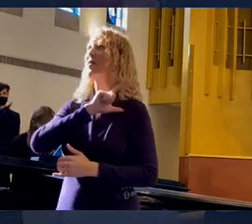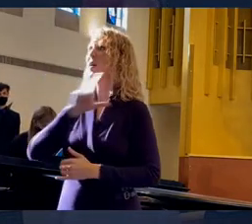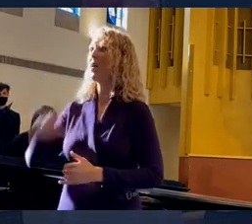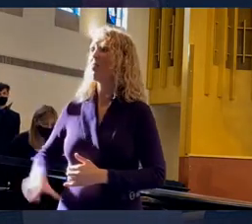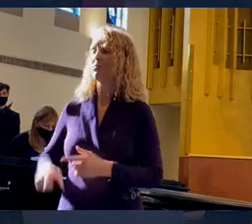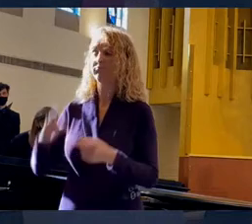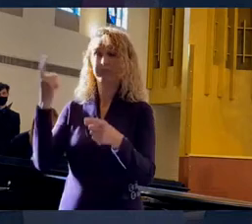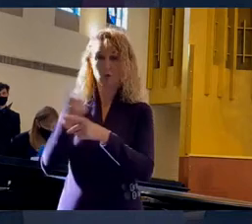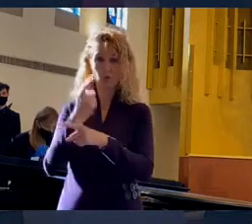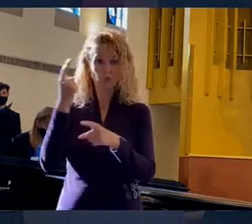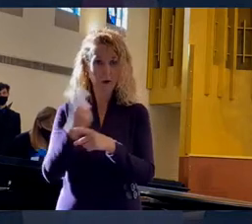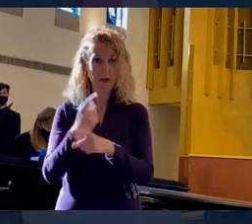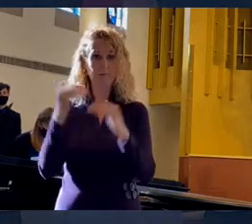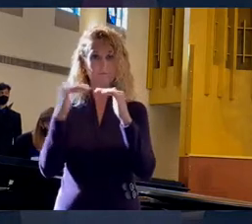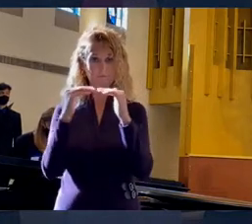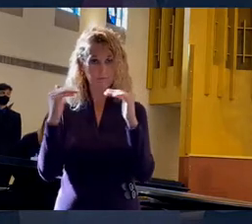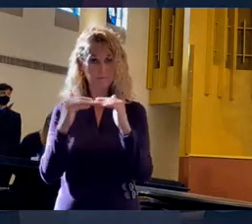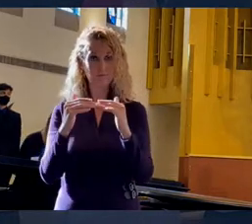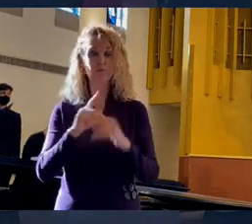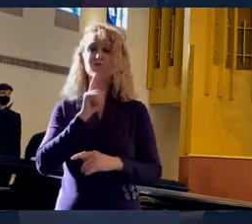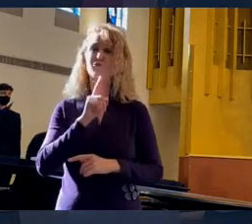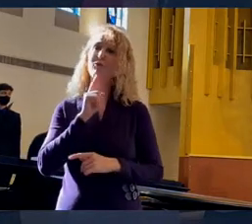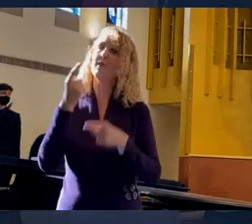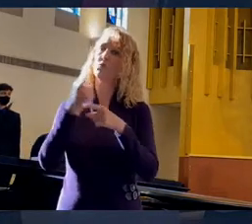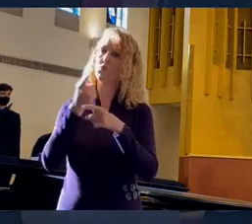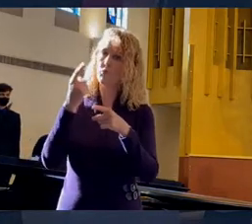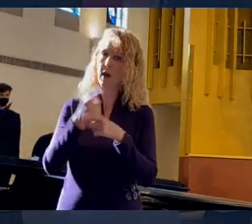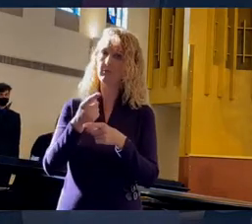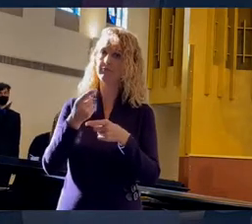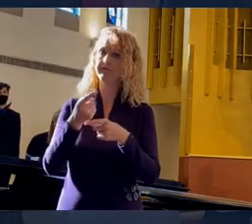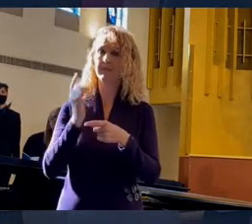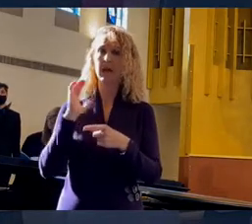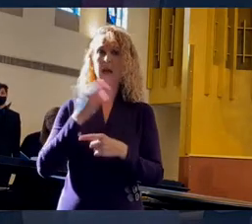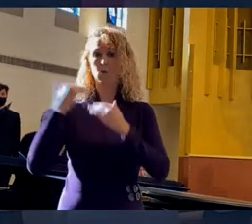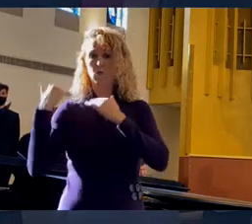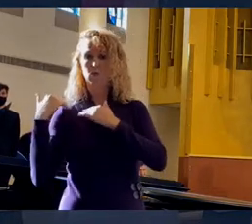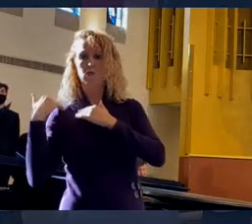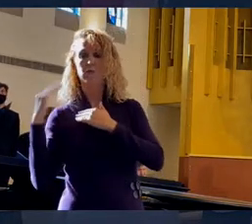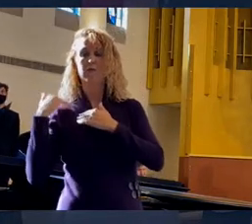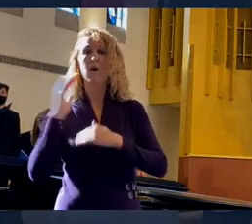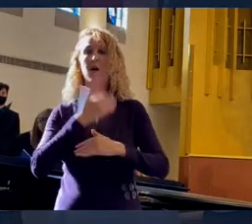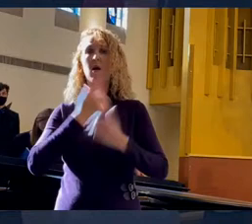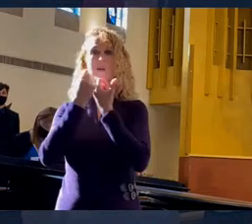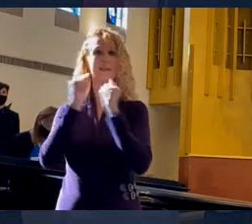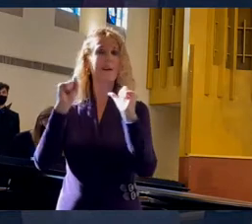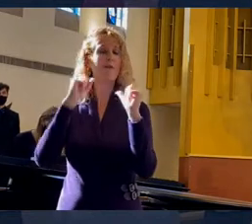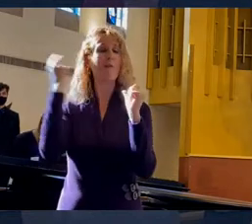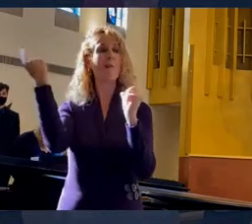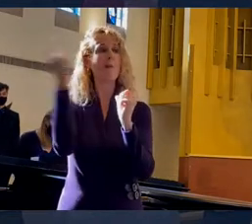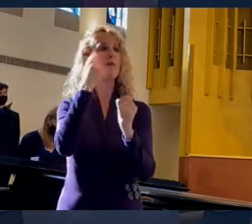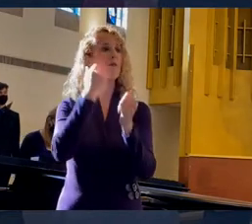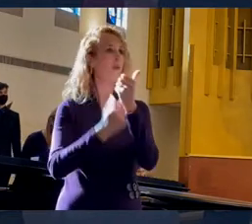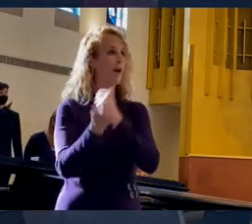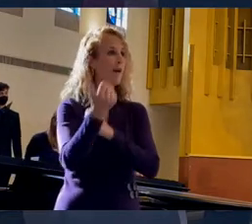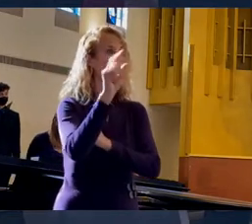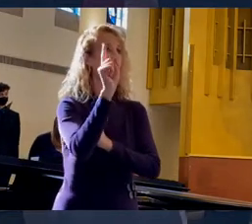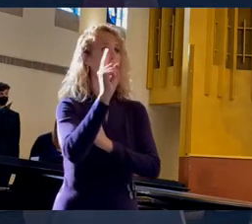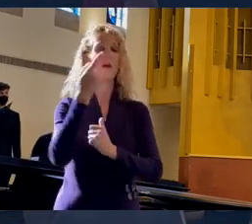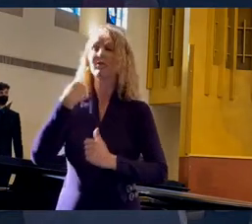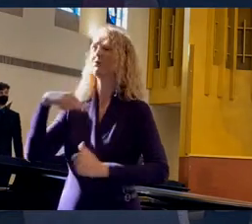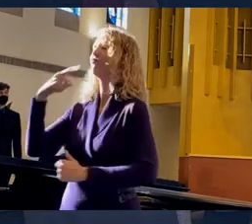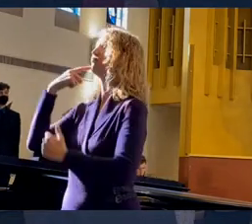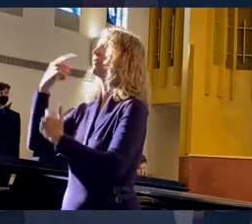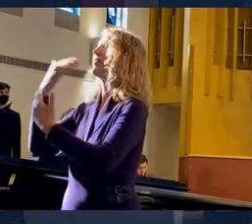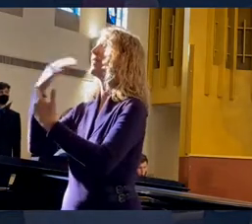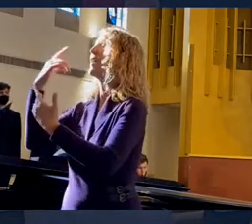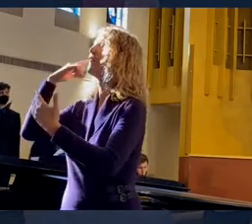God. It is truly right and just, our duty and our salvation, always and everywhere to give you thanks,